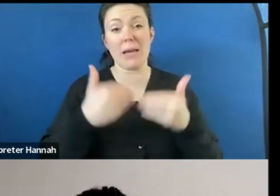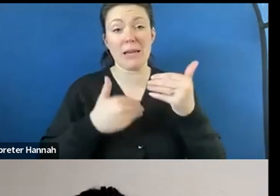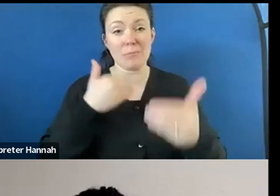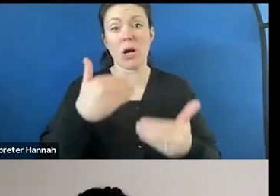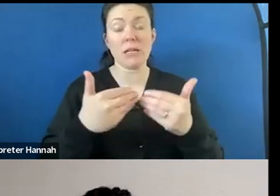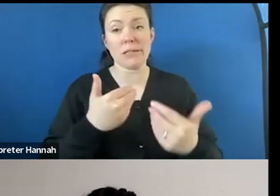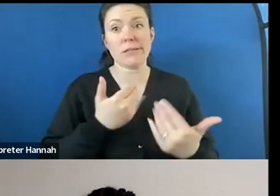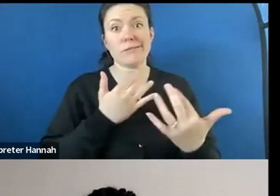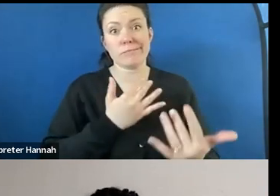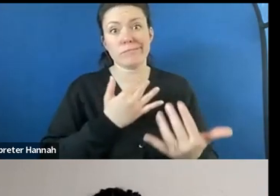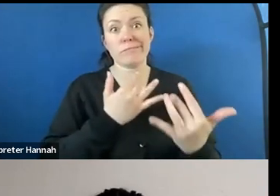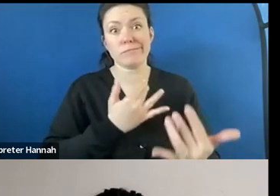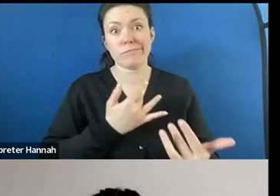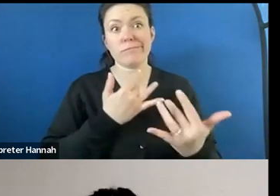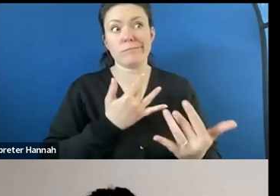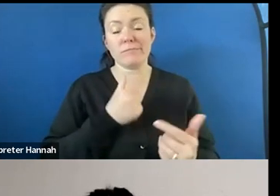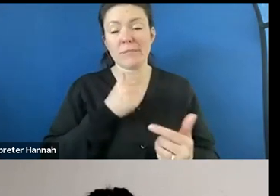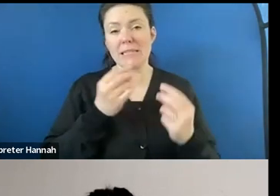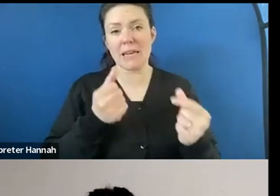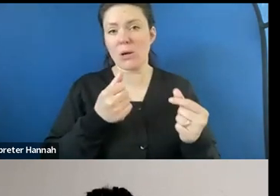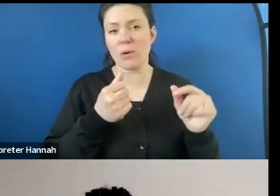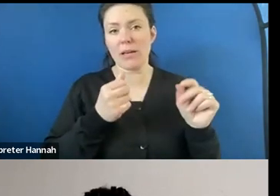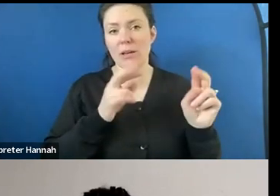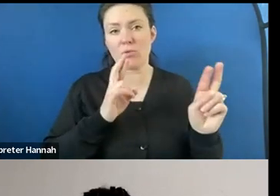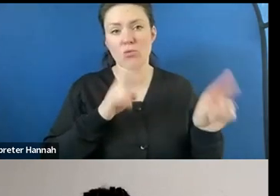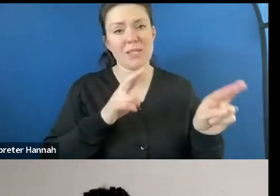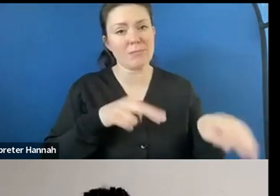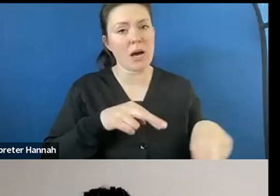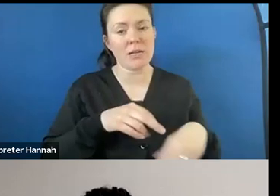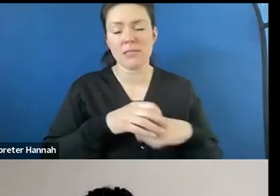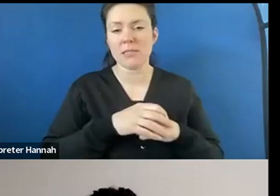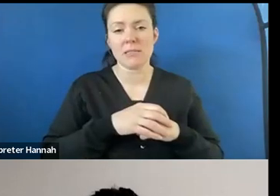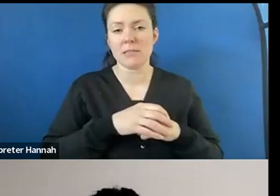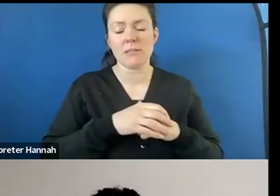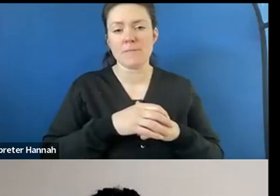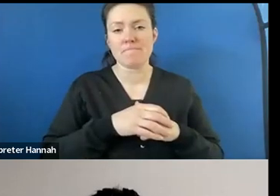It's not a quick response. It's